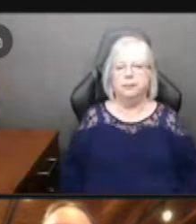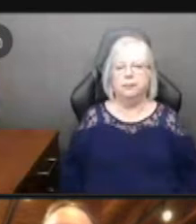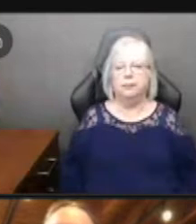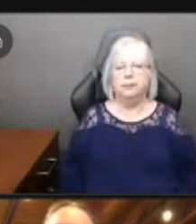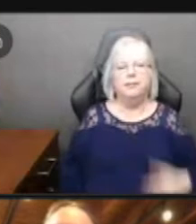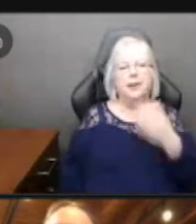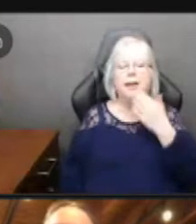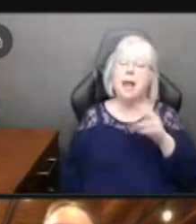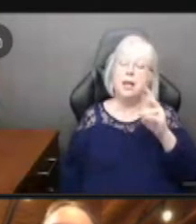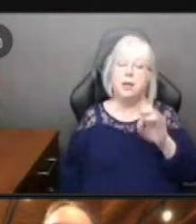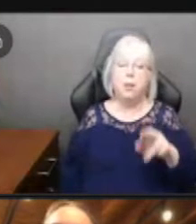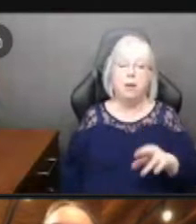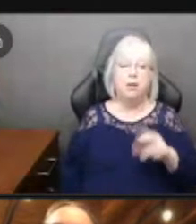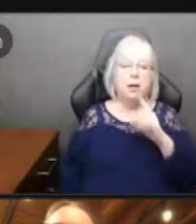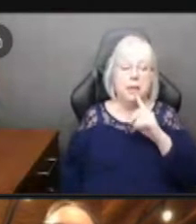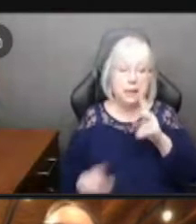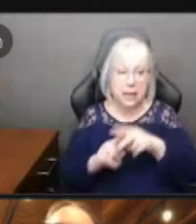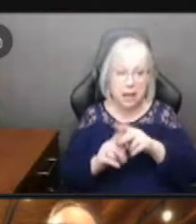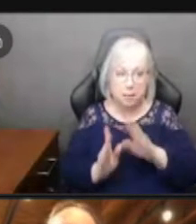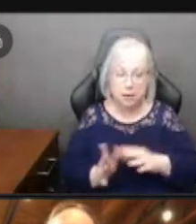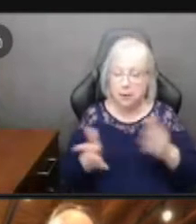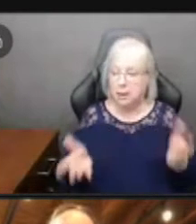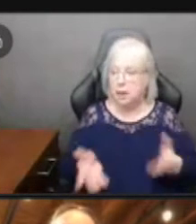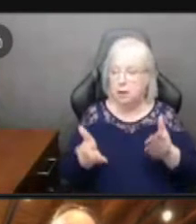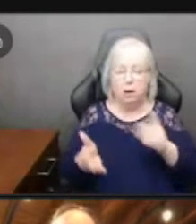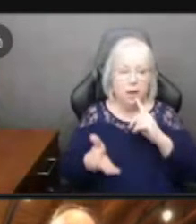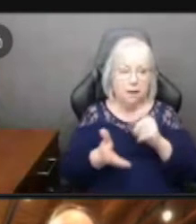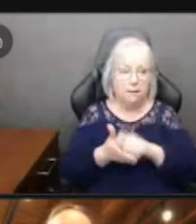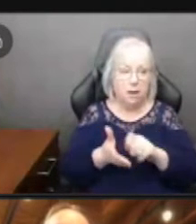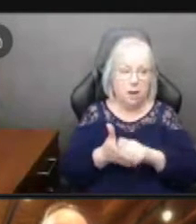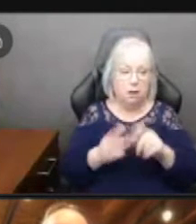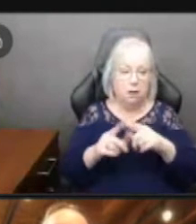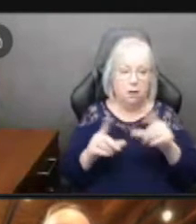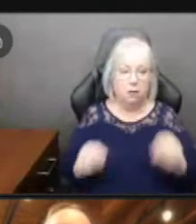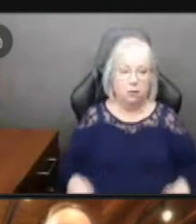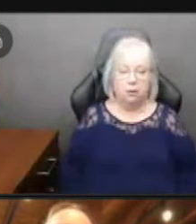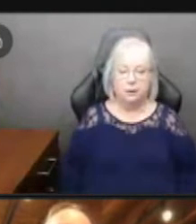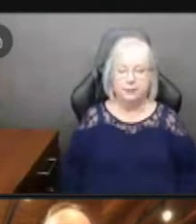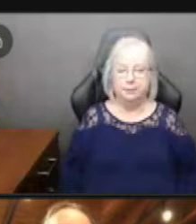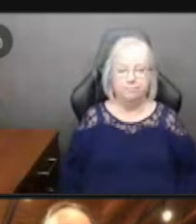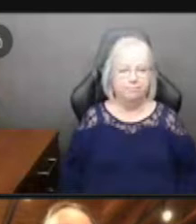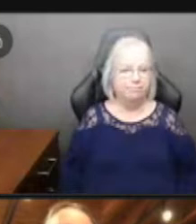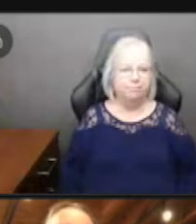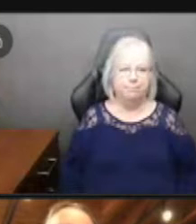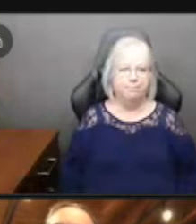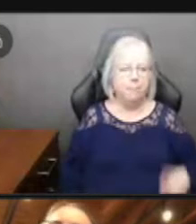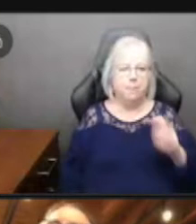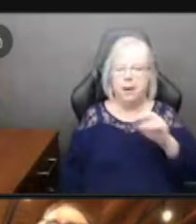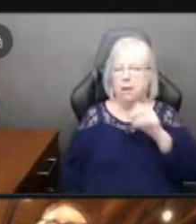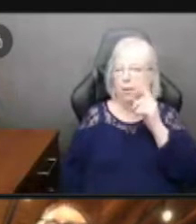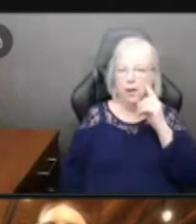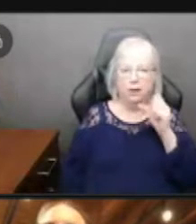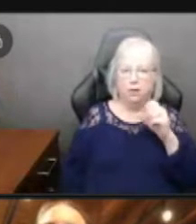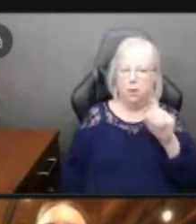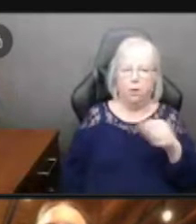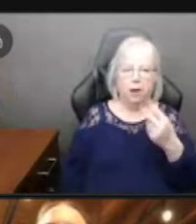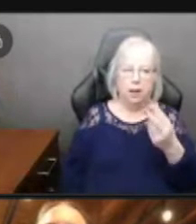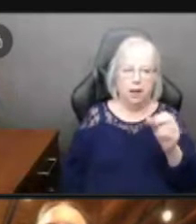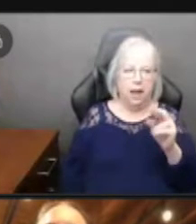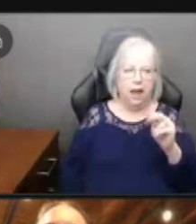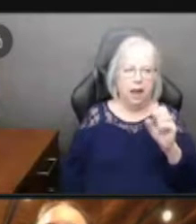Thank you, Mayor. Is the applicant here? Did he fill out a card? I do not believe so, just the Hanson brothers,